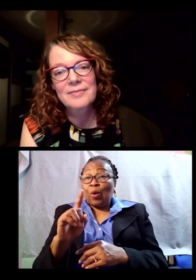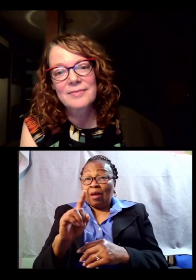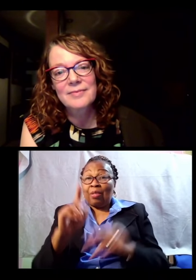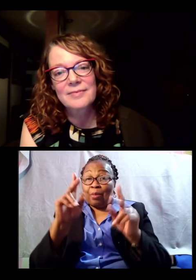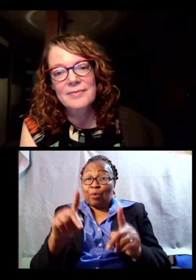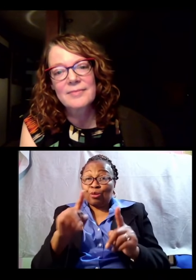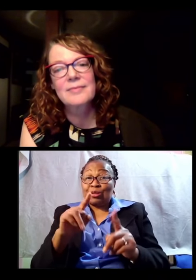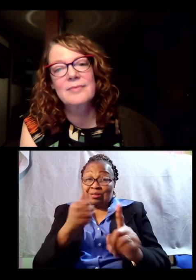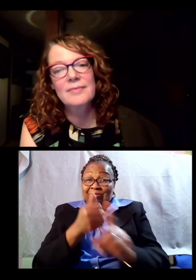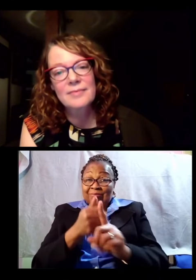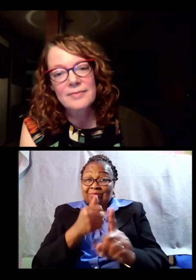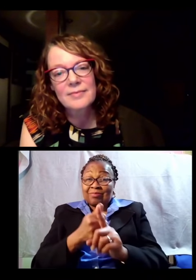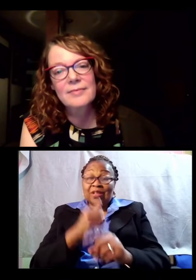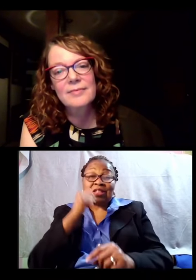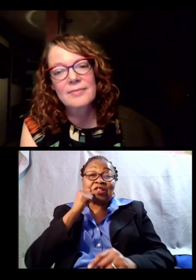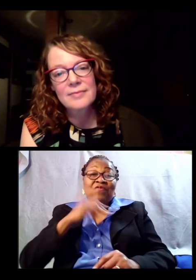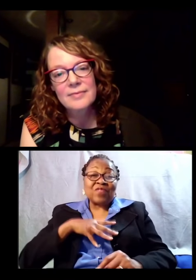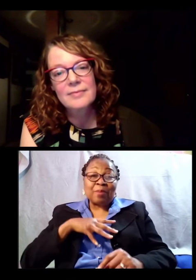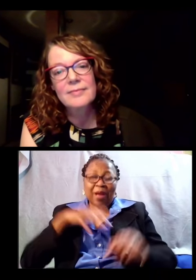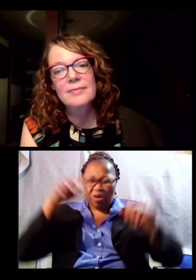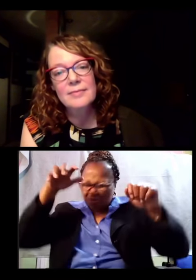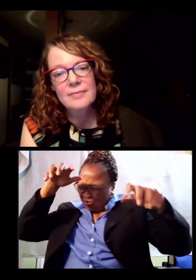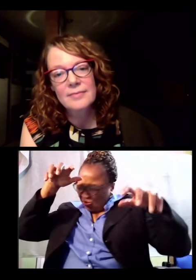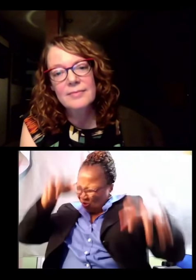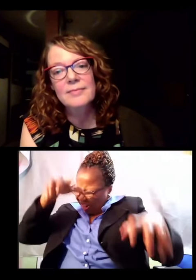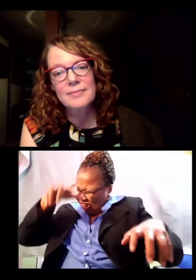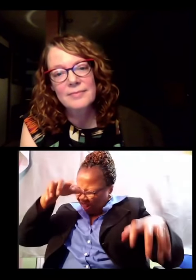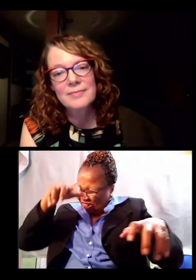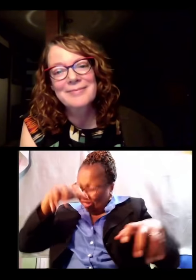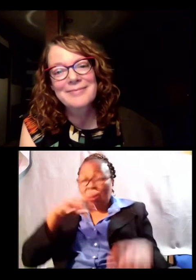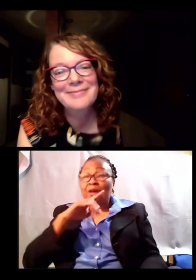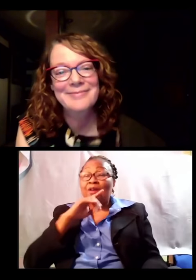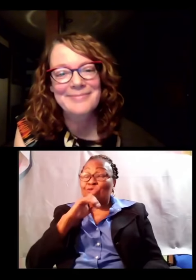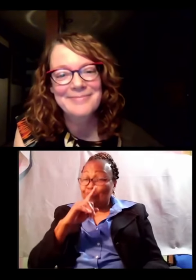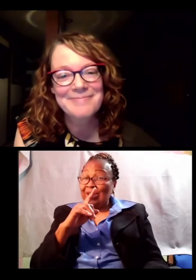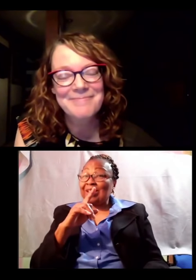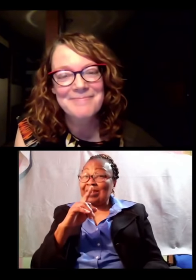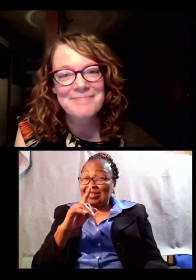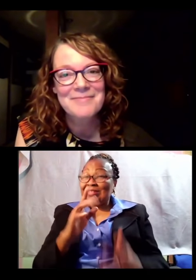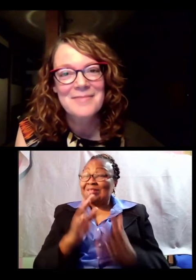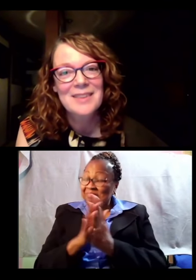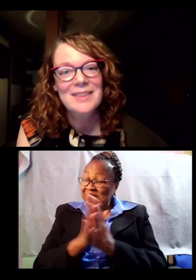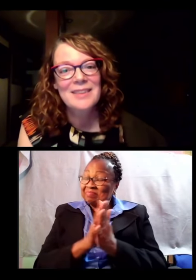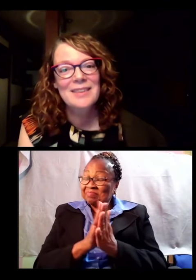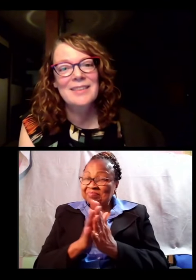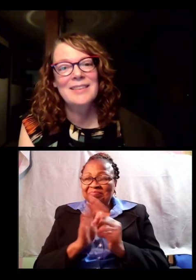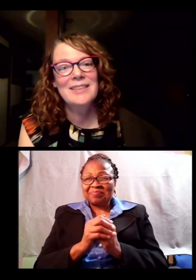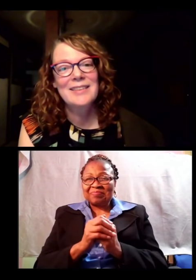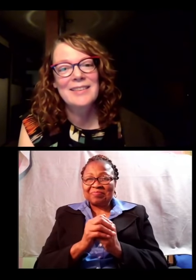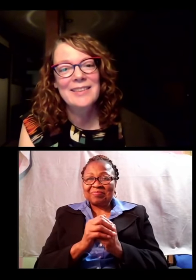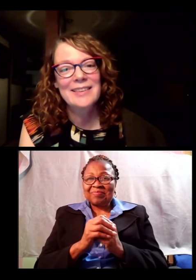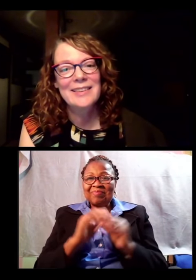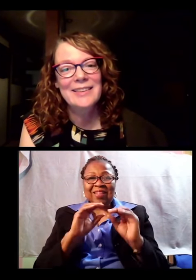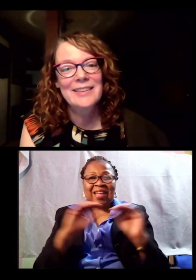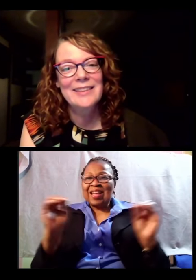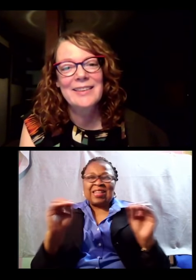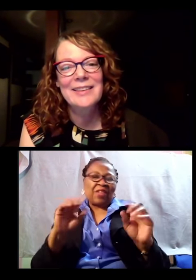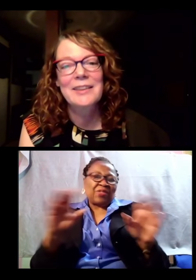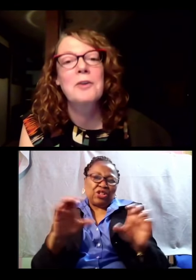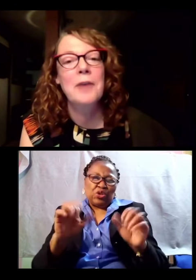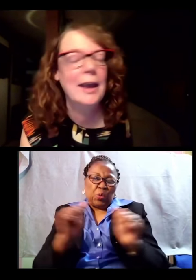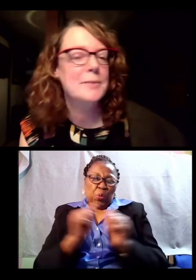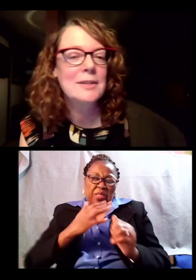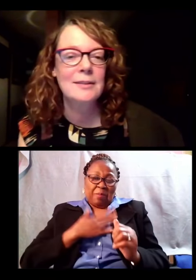werewolf. Quite convincing. nothing to do with my personal life, you